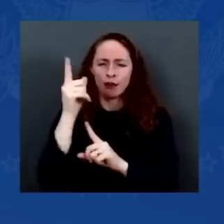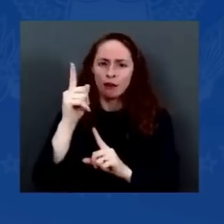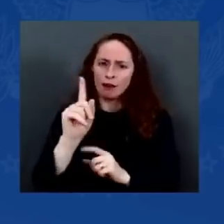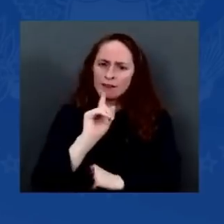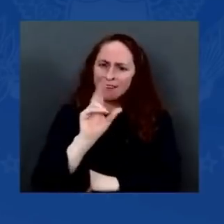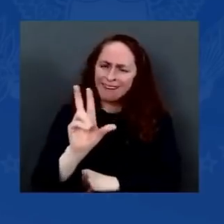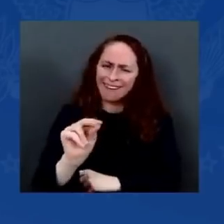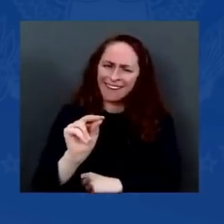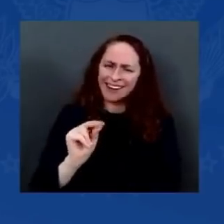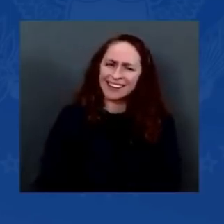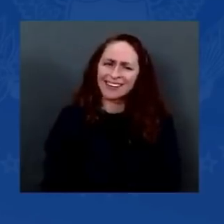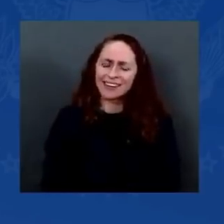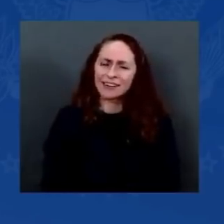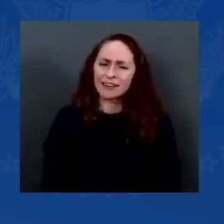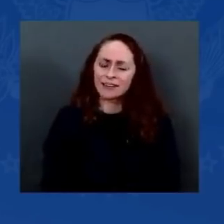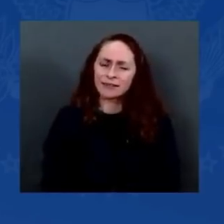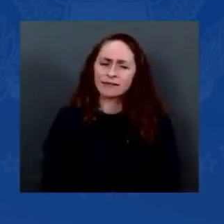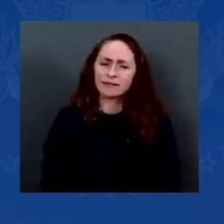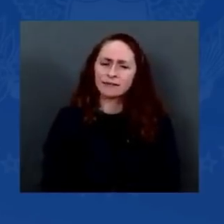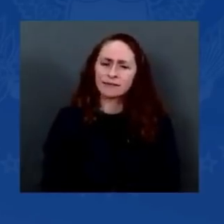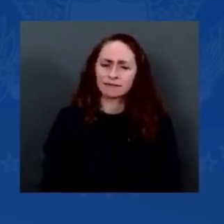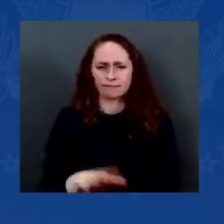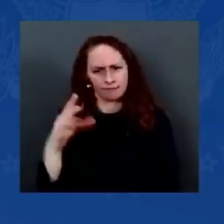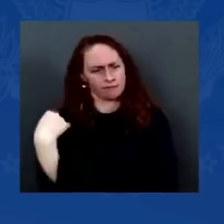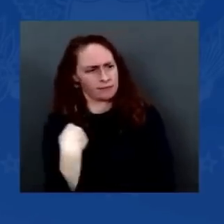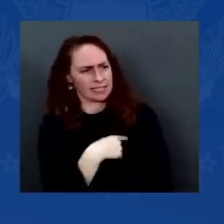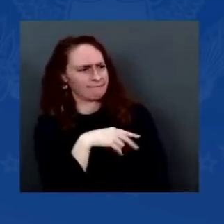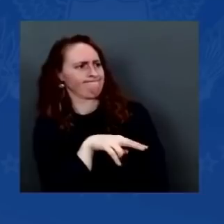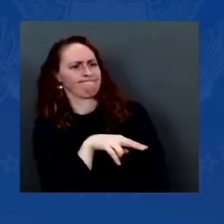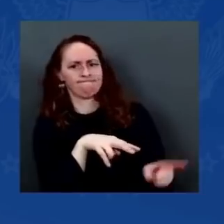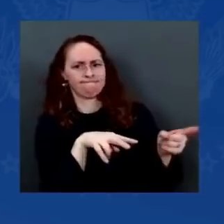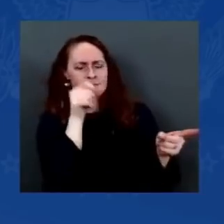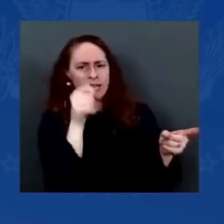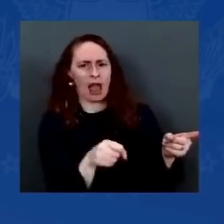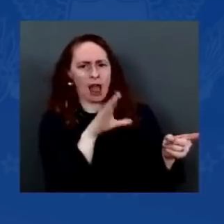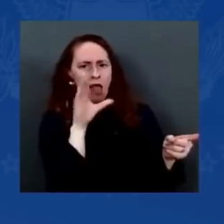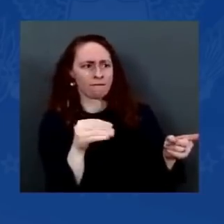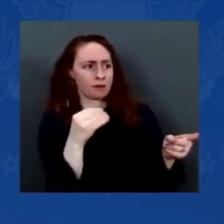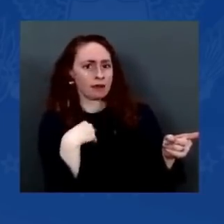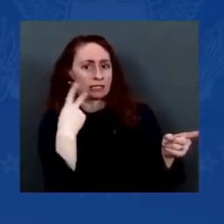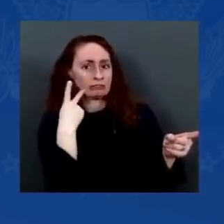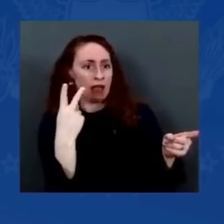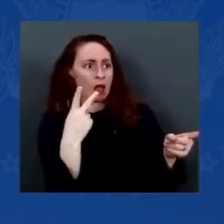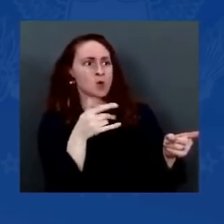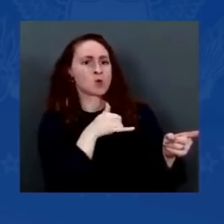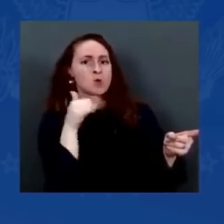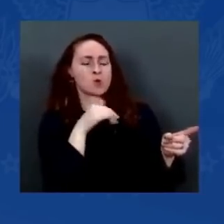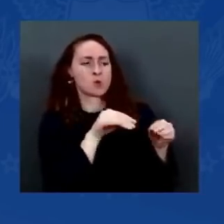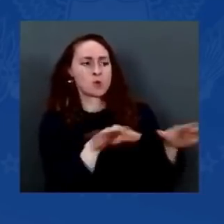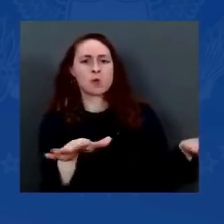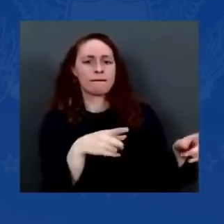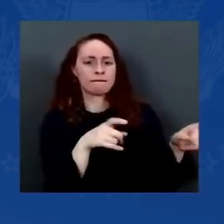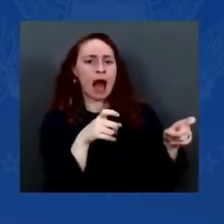where a lot of this started, that it's dropping off quickly, too. We don't know. But I do know that we're not going to be in a position, like